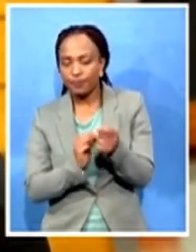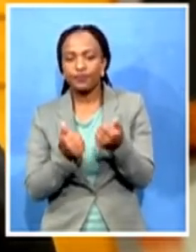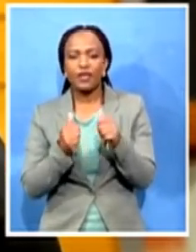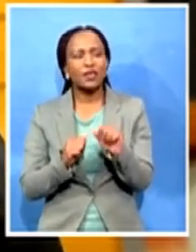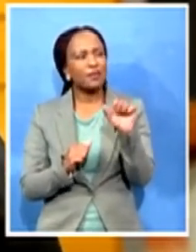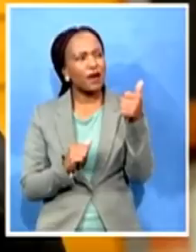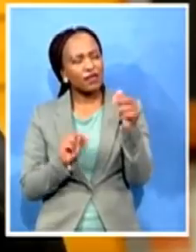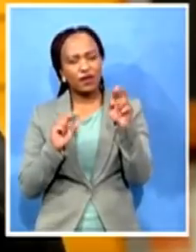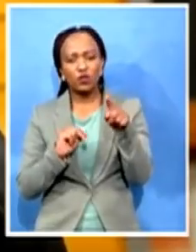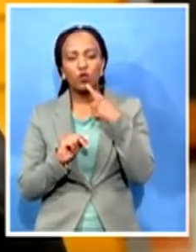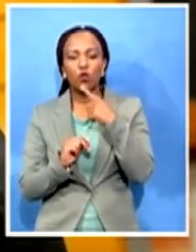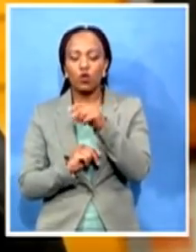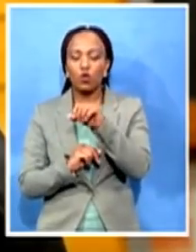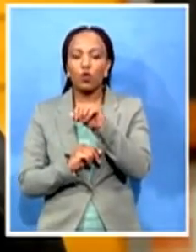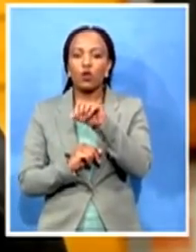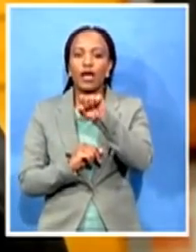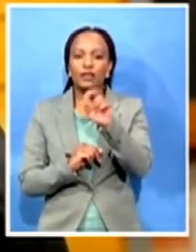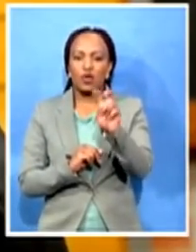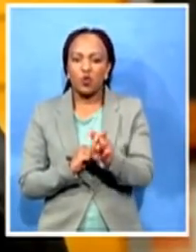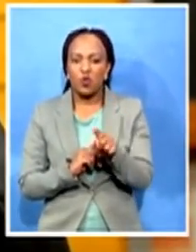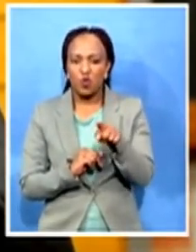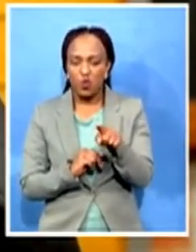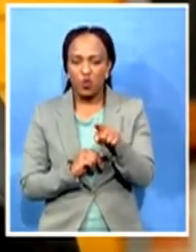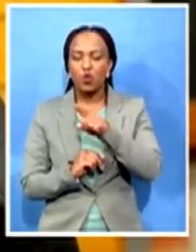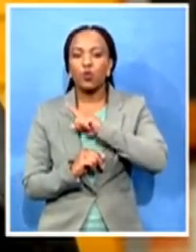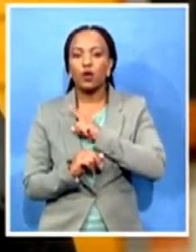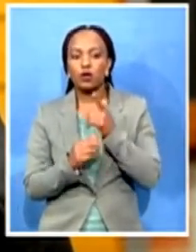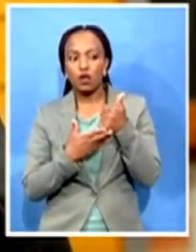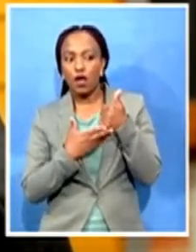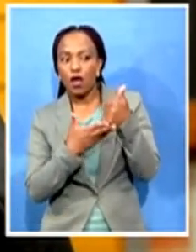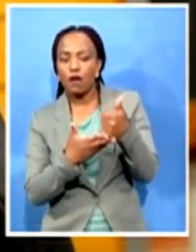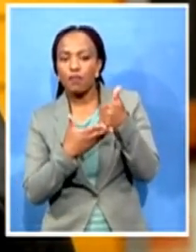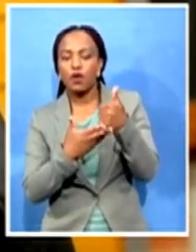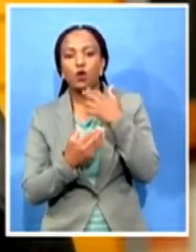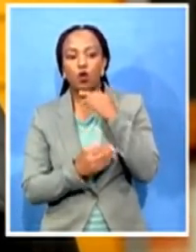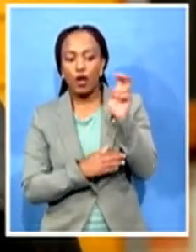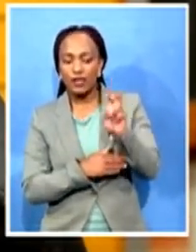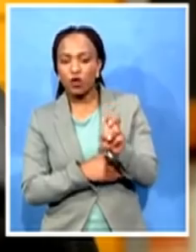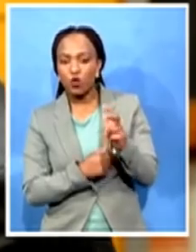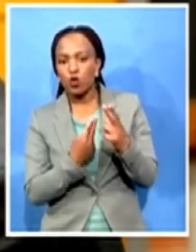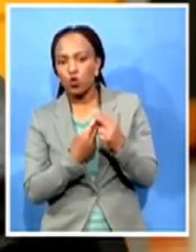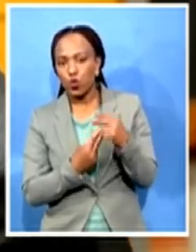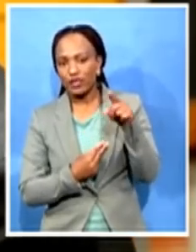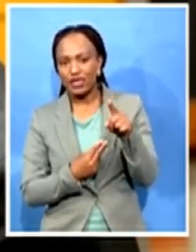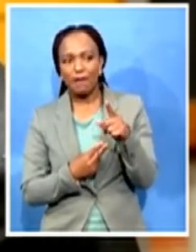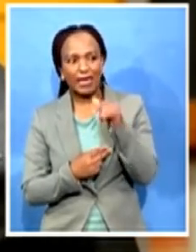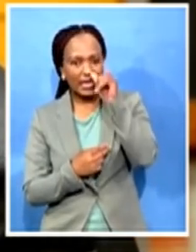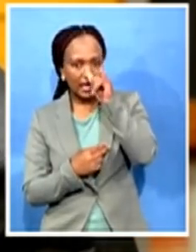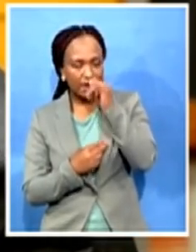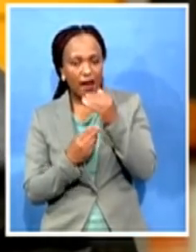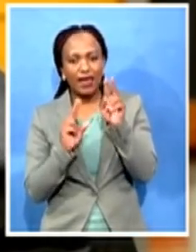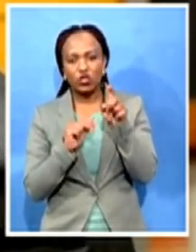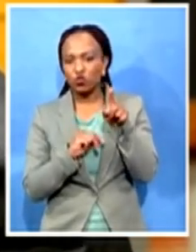Unit, where he's been assisting the Special Investigation Unit, but those are not criminal matters. Those are commissions, etc.